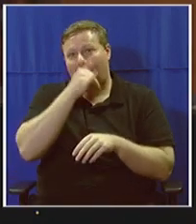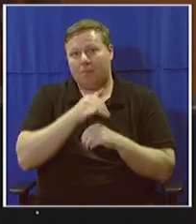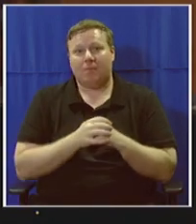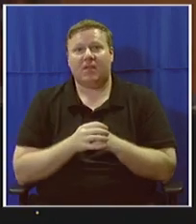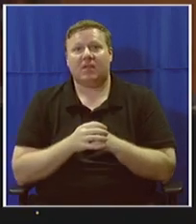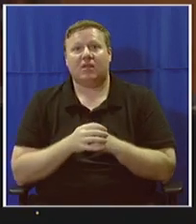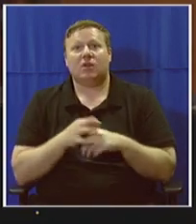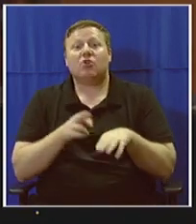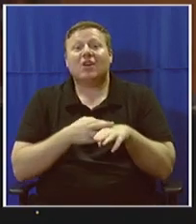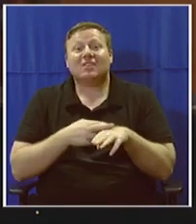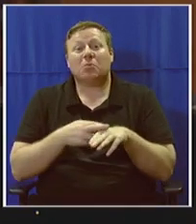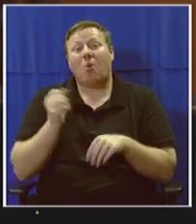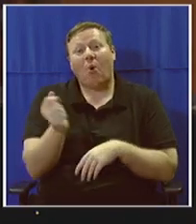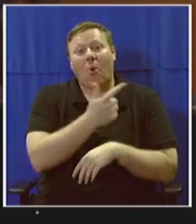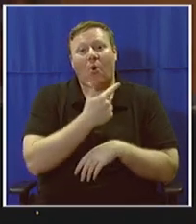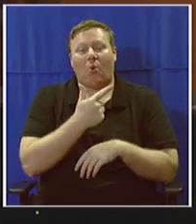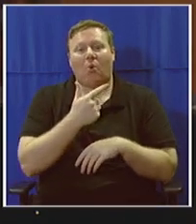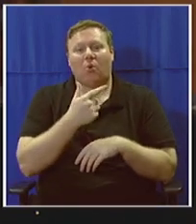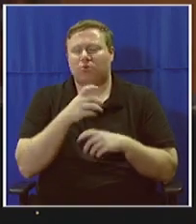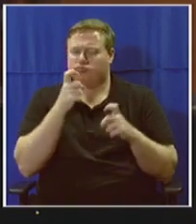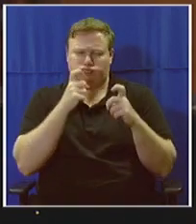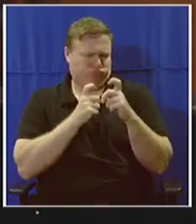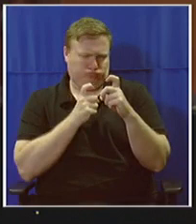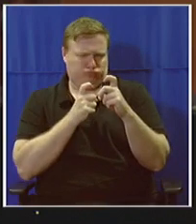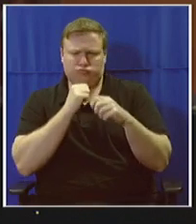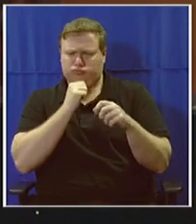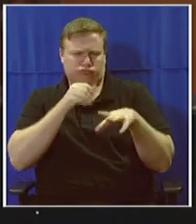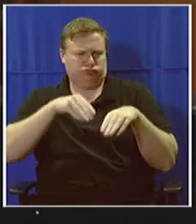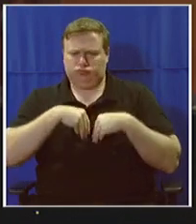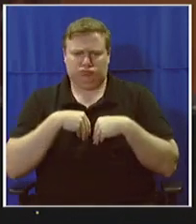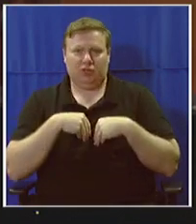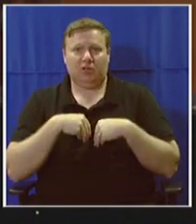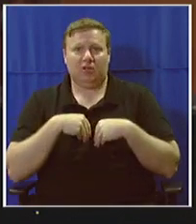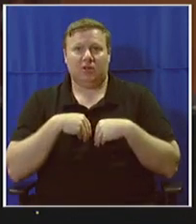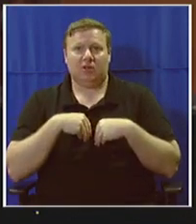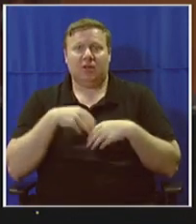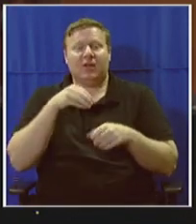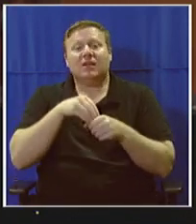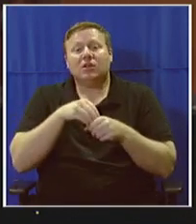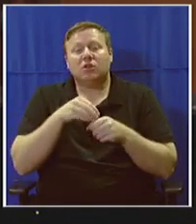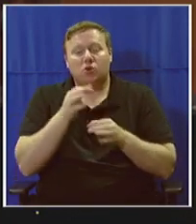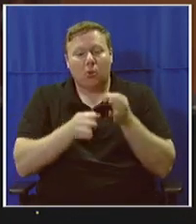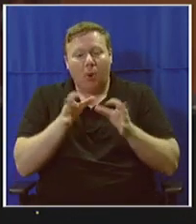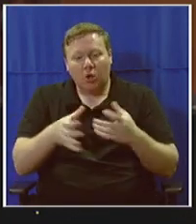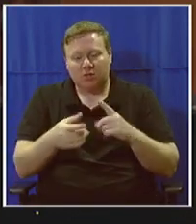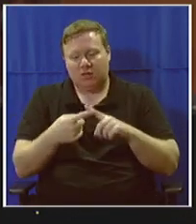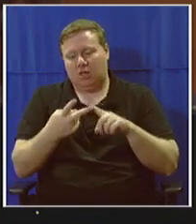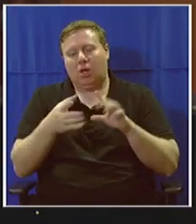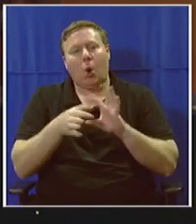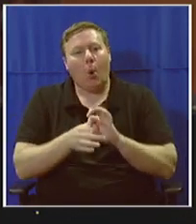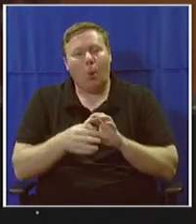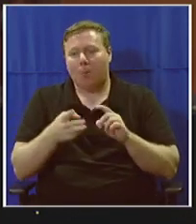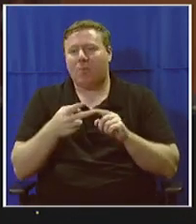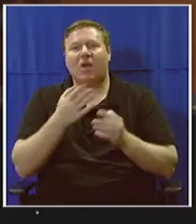us, we should actually frown on it. Whether it happens in your party, in your home,